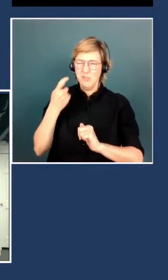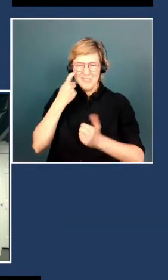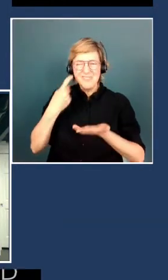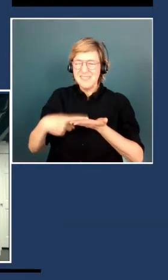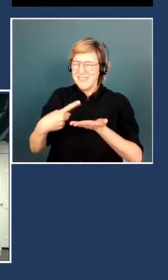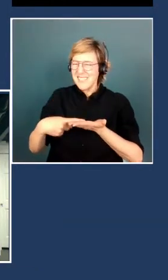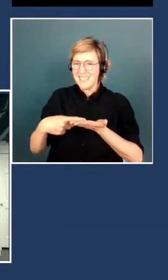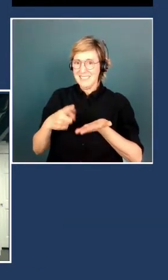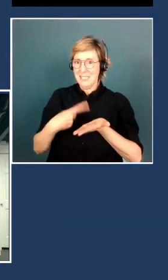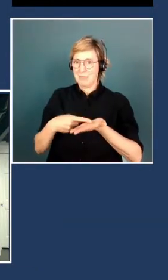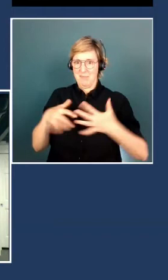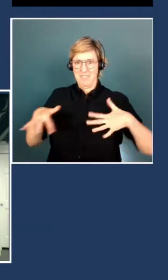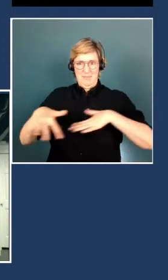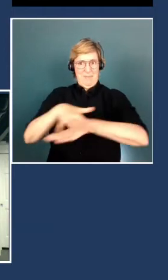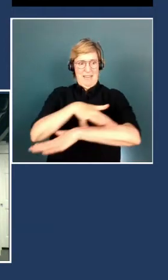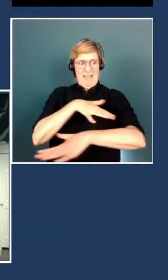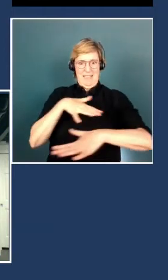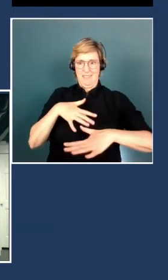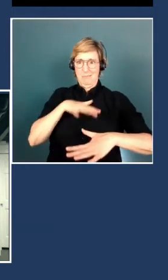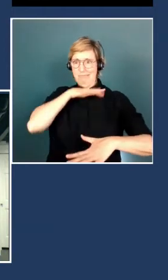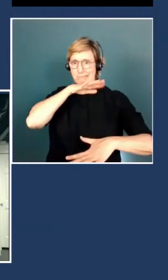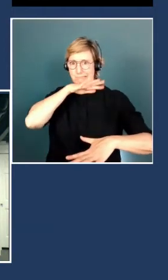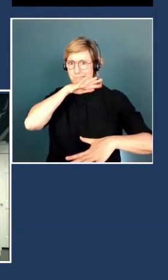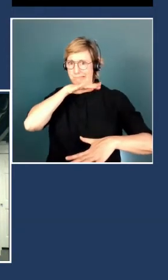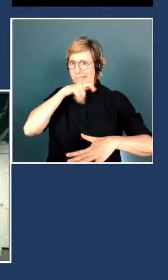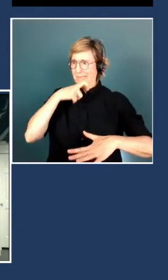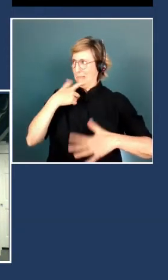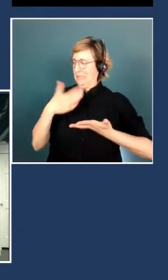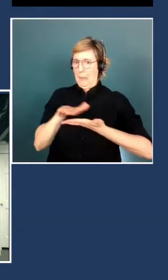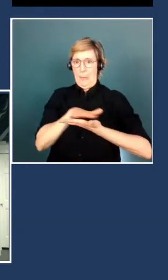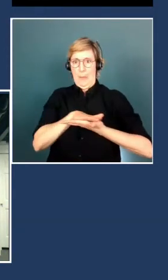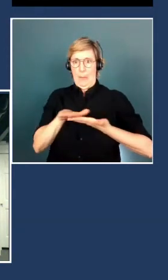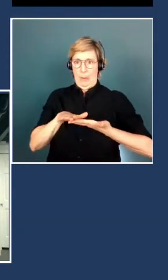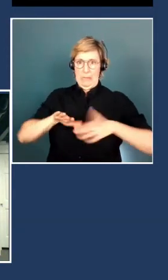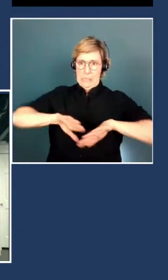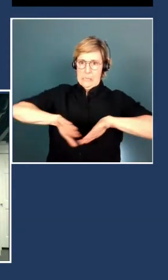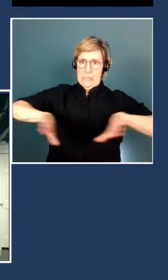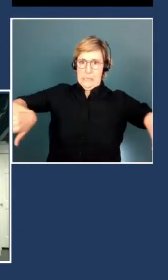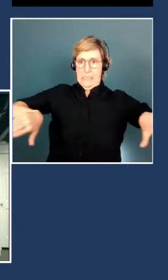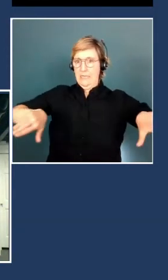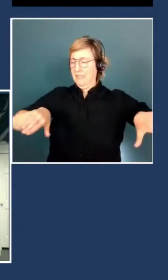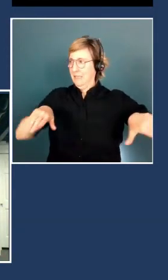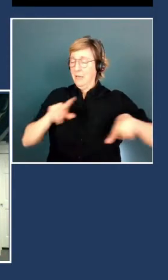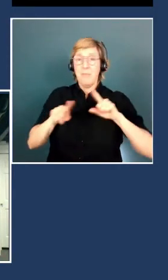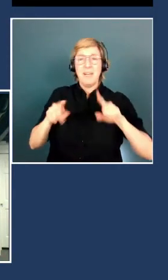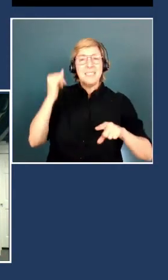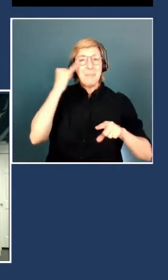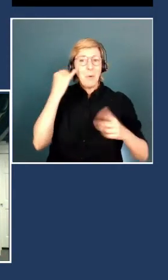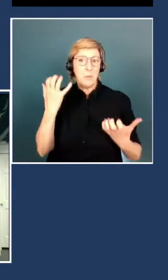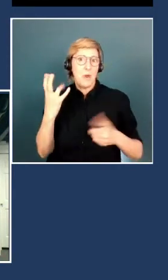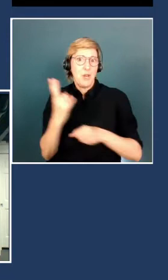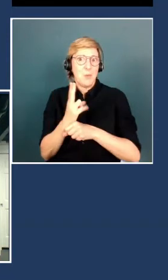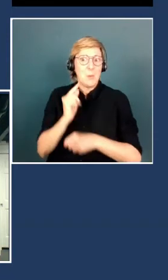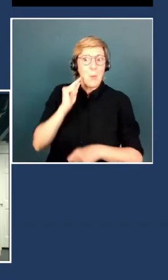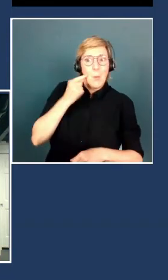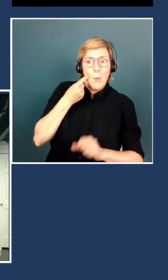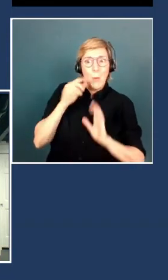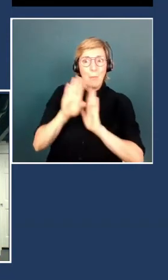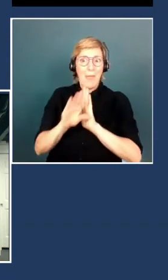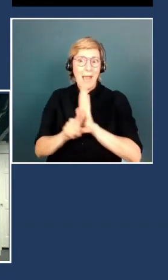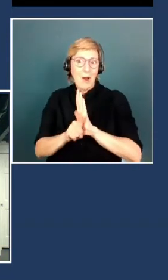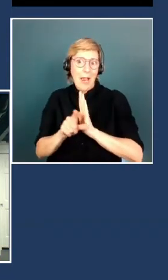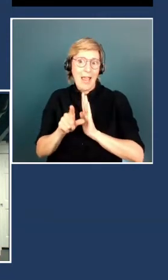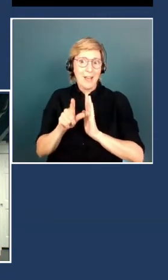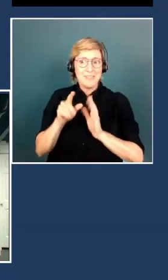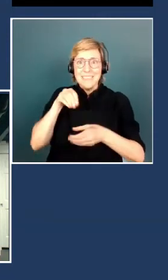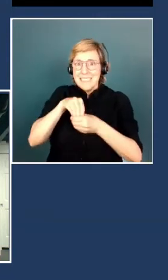and spaces and trying to clean up some items, but what if I wanted to use some of those cool backgrounds for Teams or